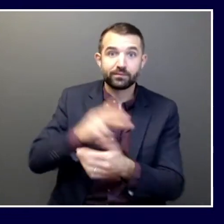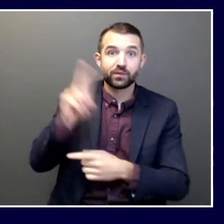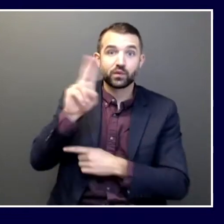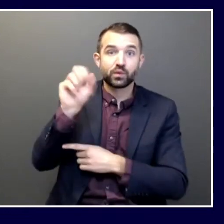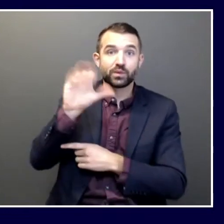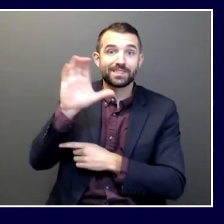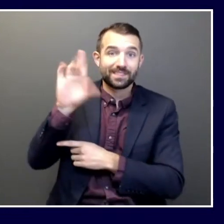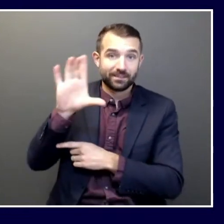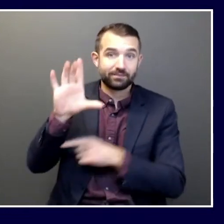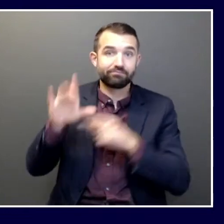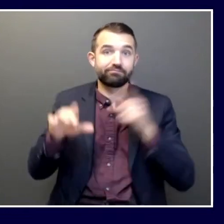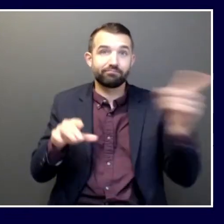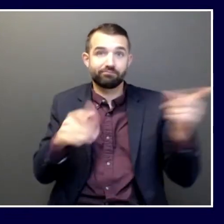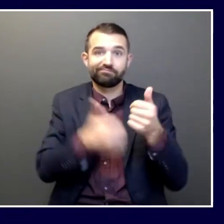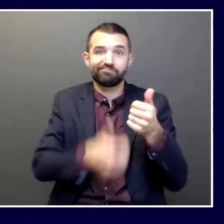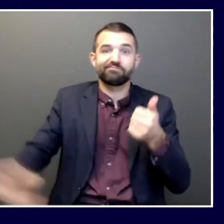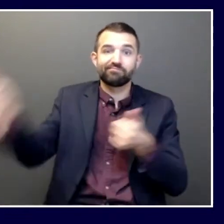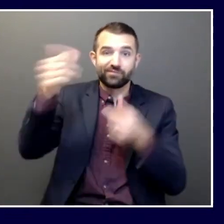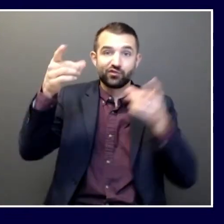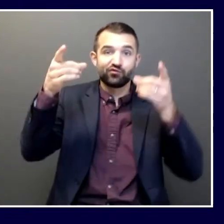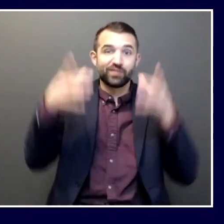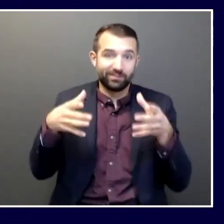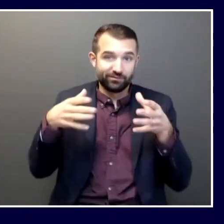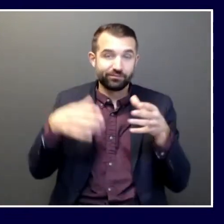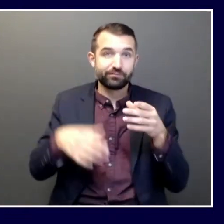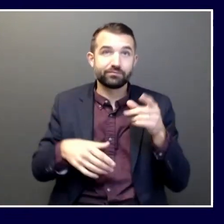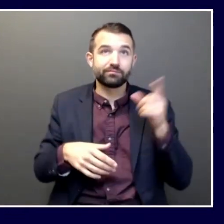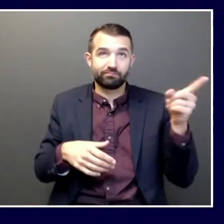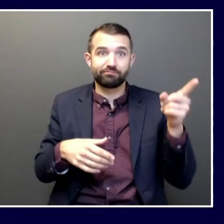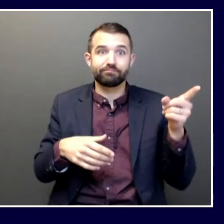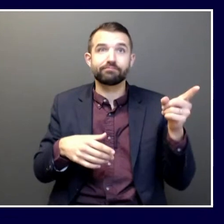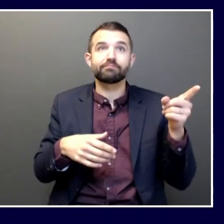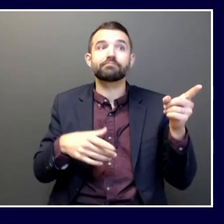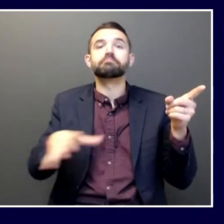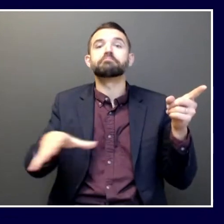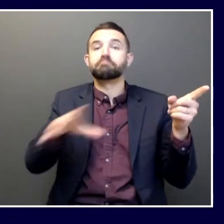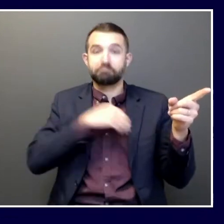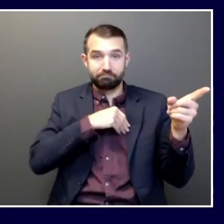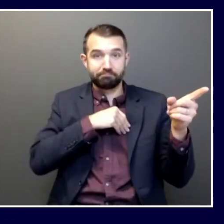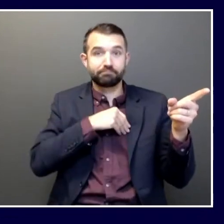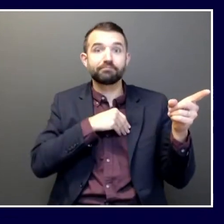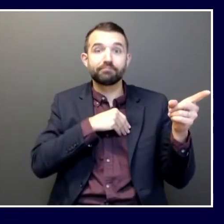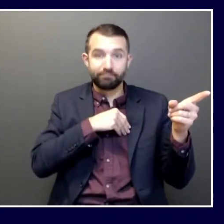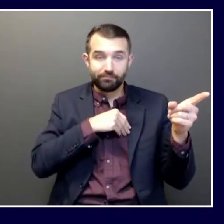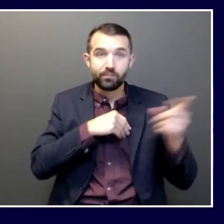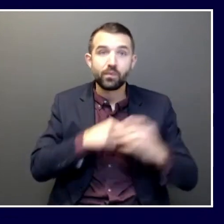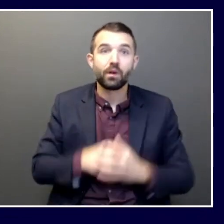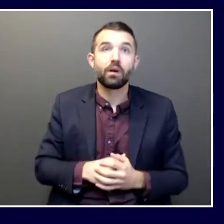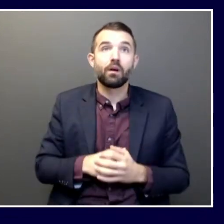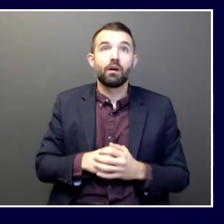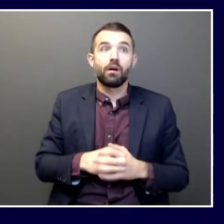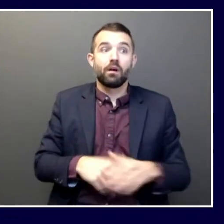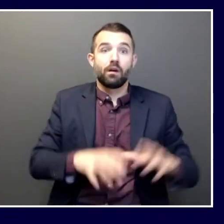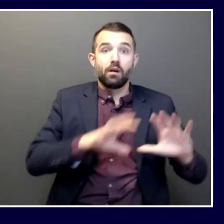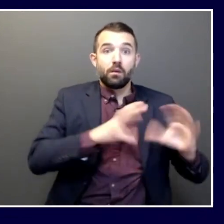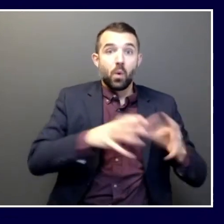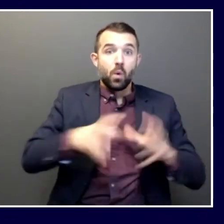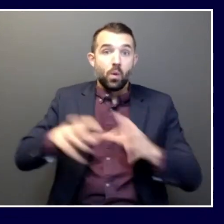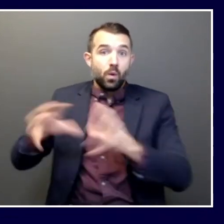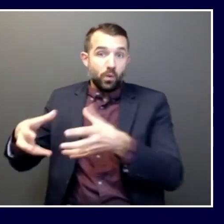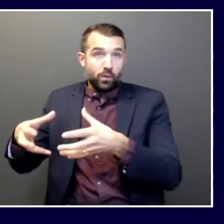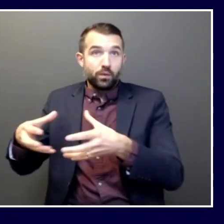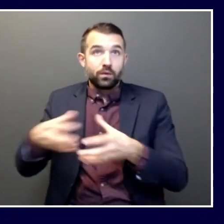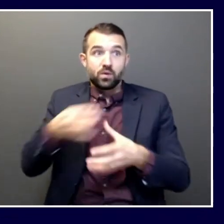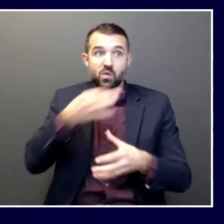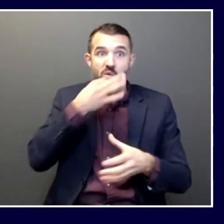from their expert group of medical and scientific advisors on the use of Pfizer's COVID-19 vaccine